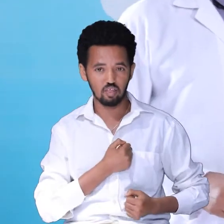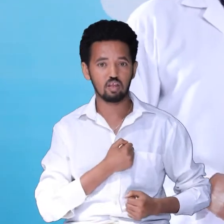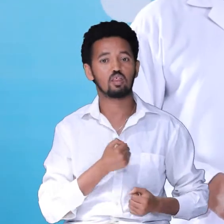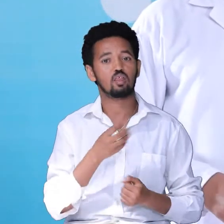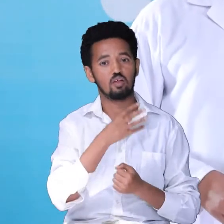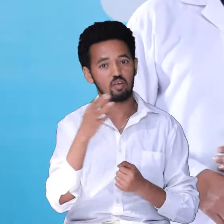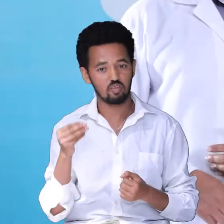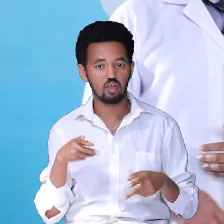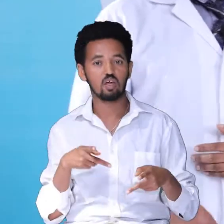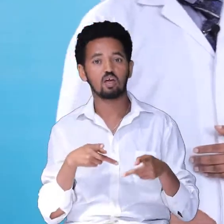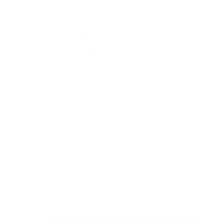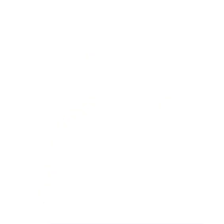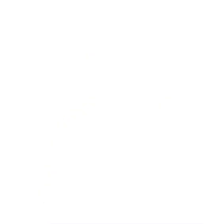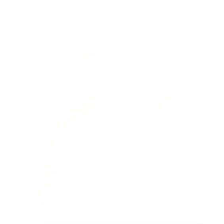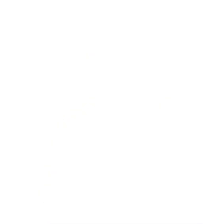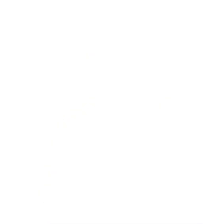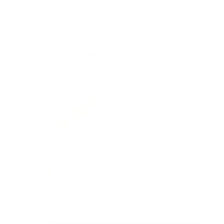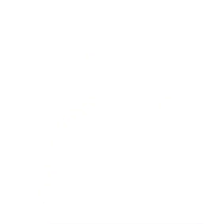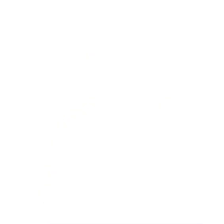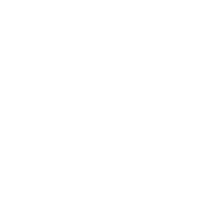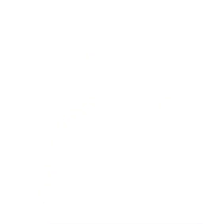and government affairs.